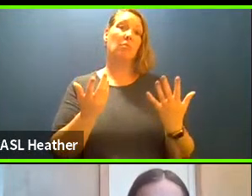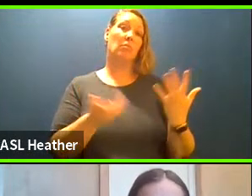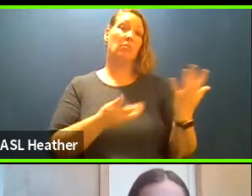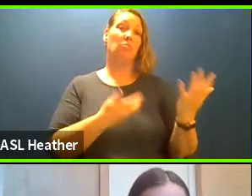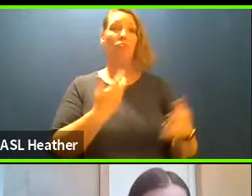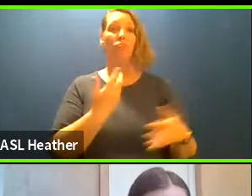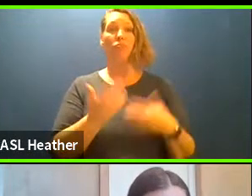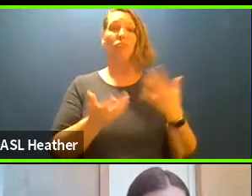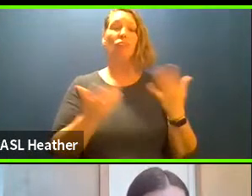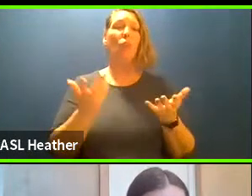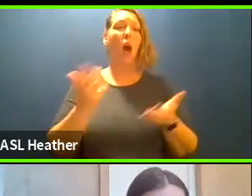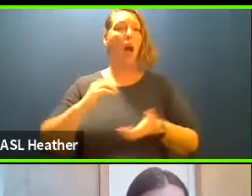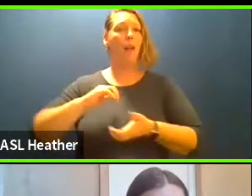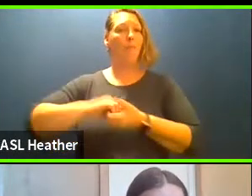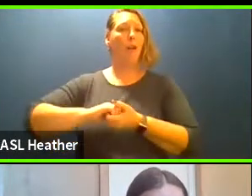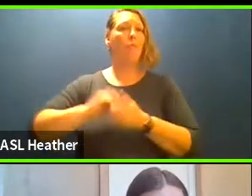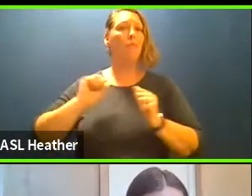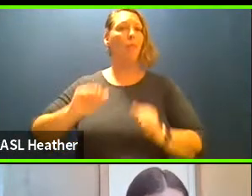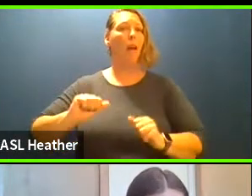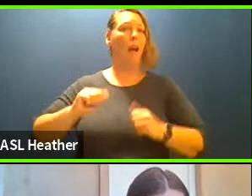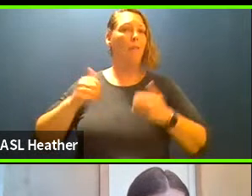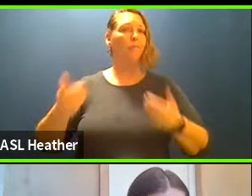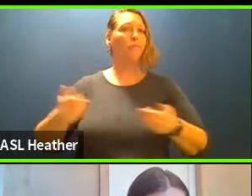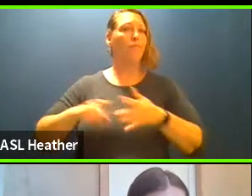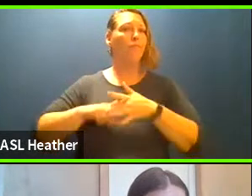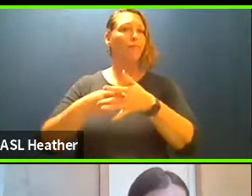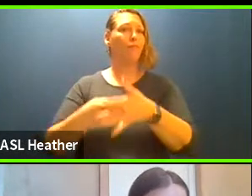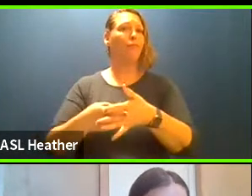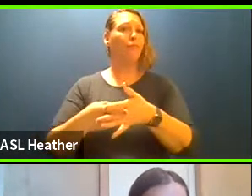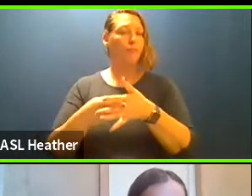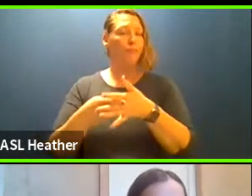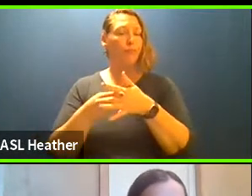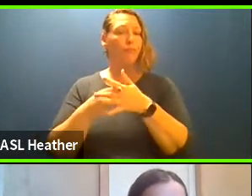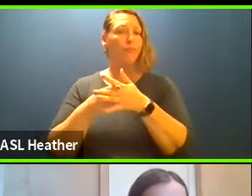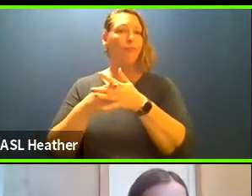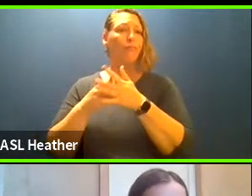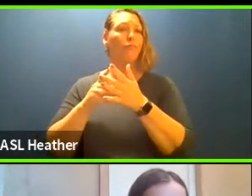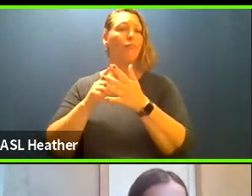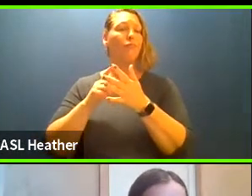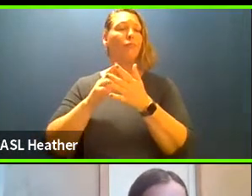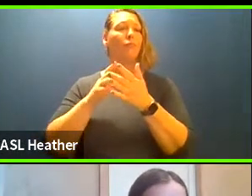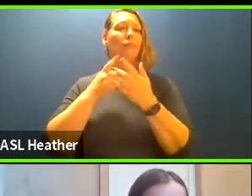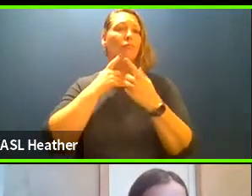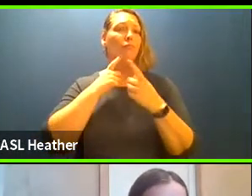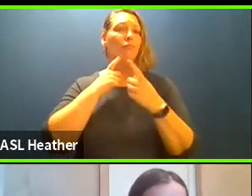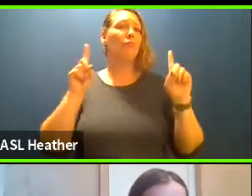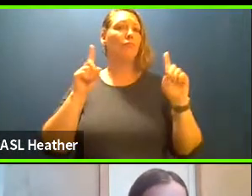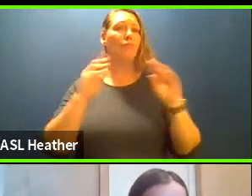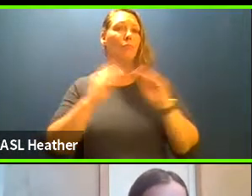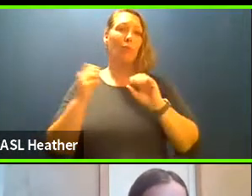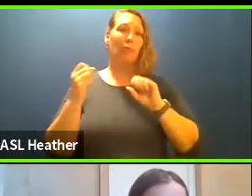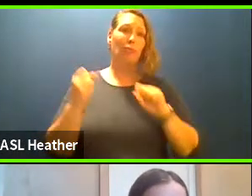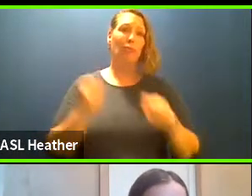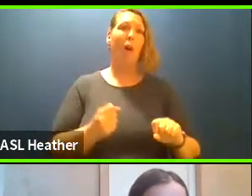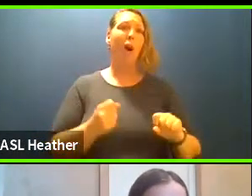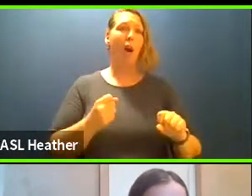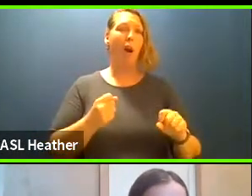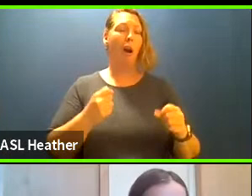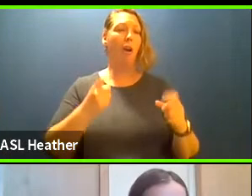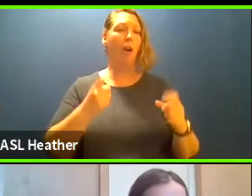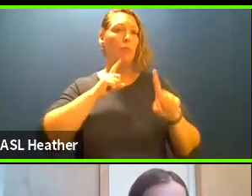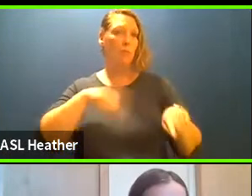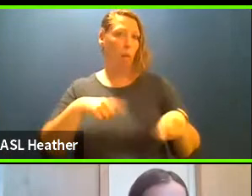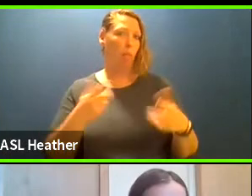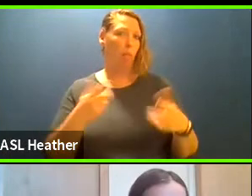what partnerships can be activated to help reach stronger project outcomes.